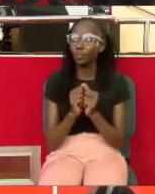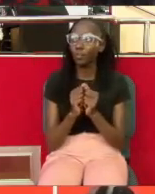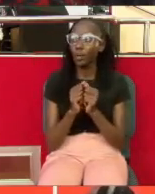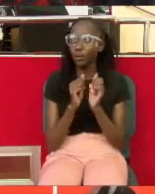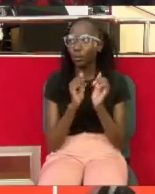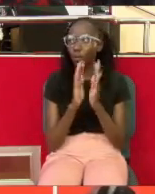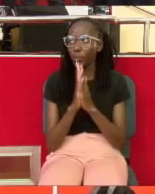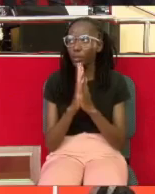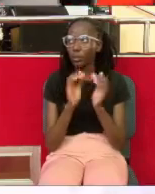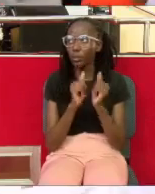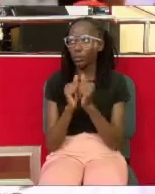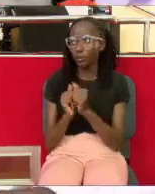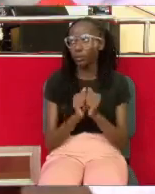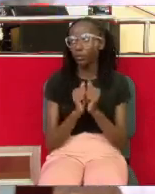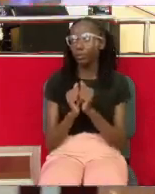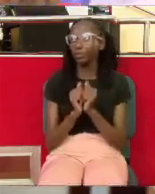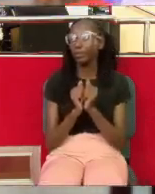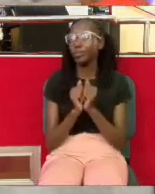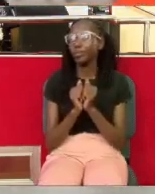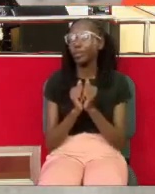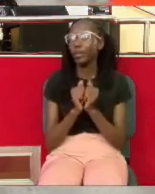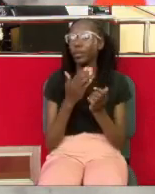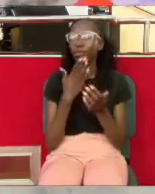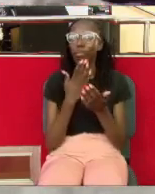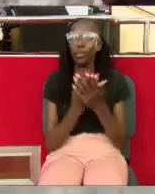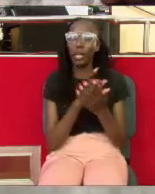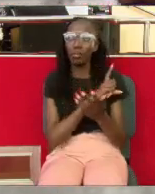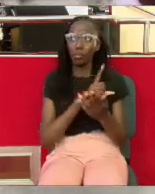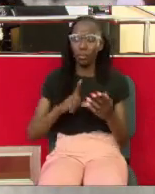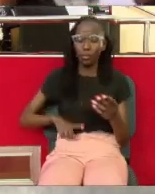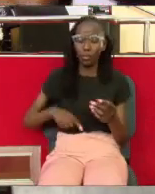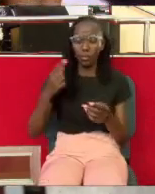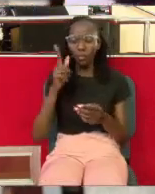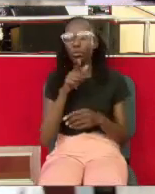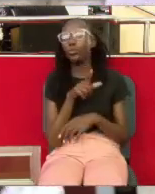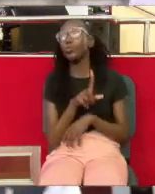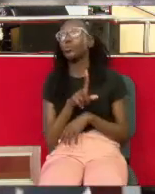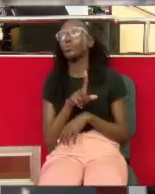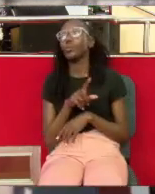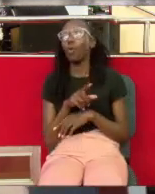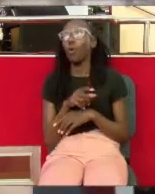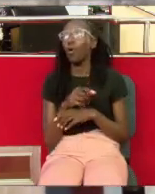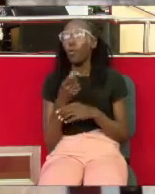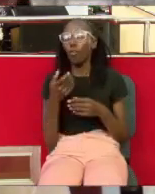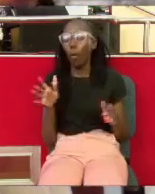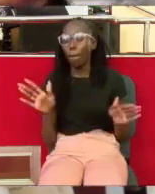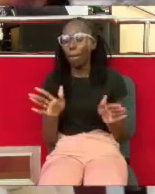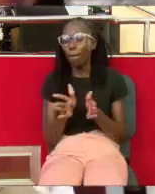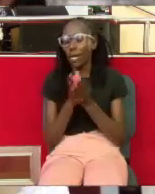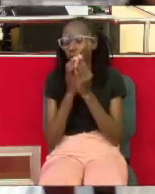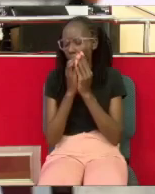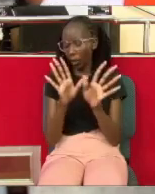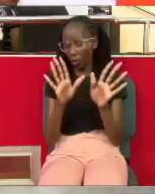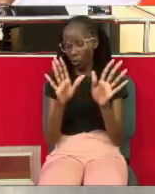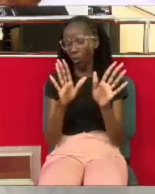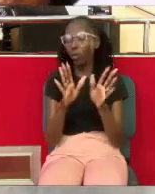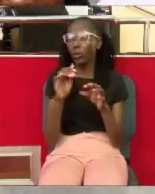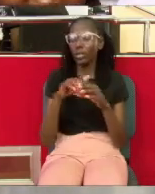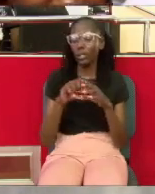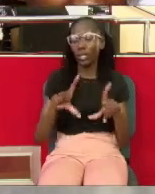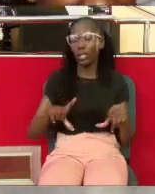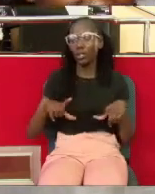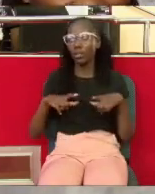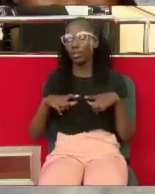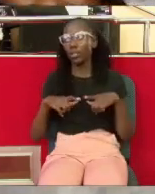together. Thank the Lord for you, for the miracle that he has in store for you. Father,